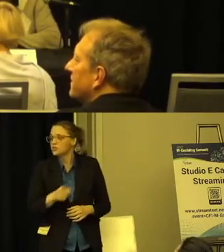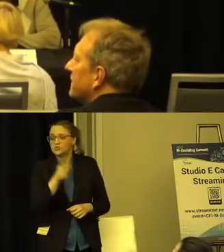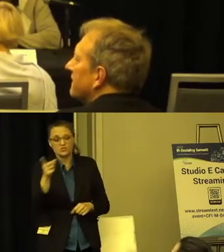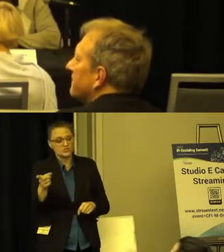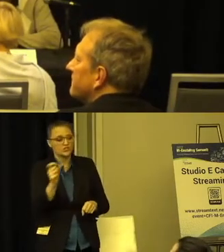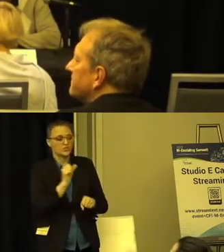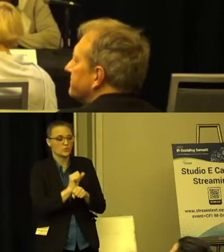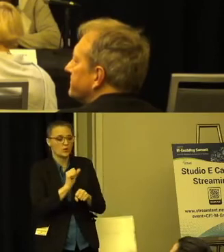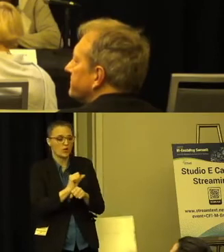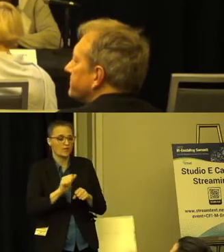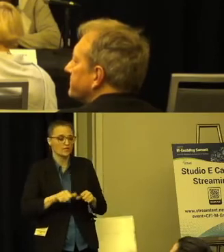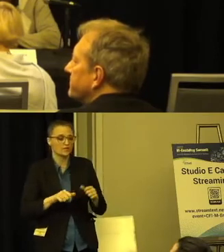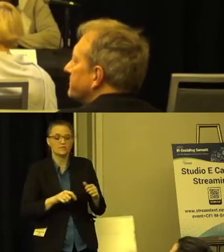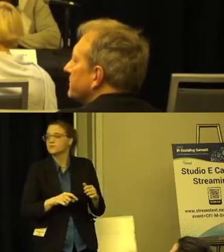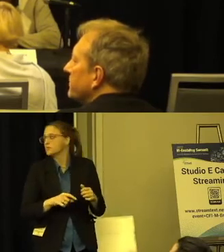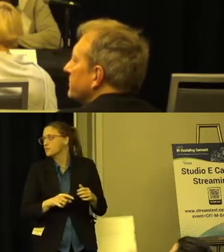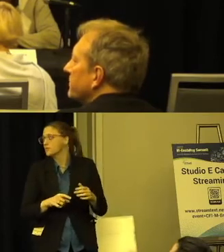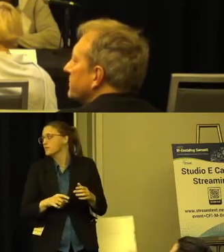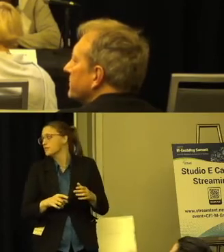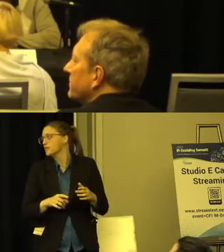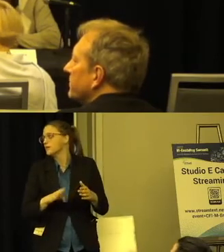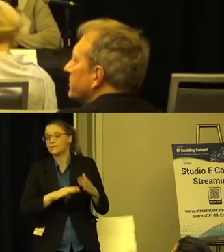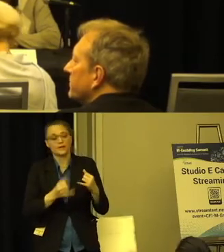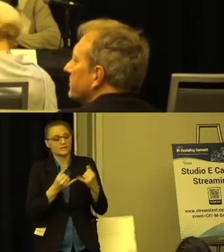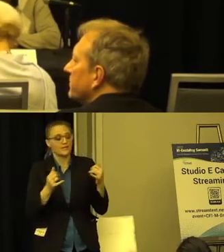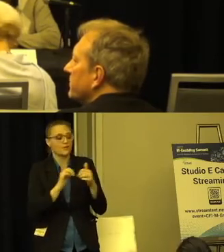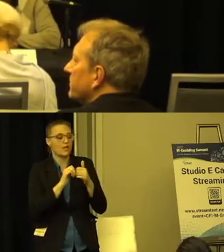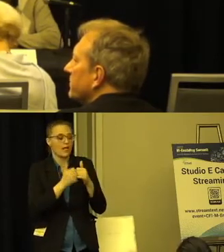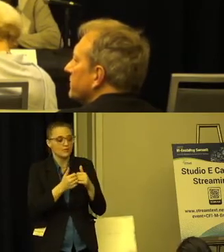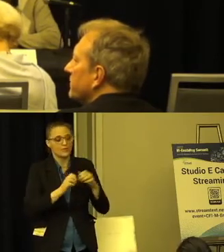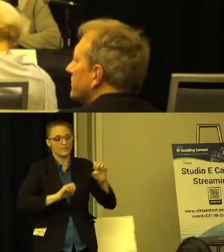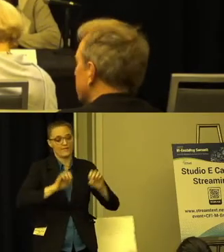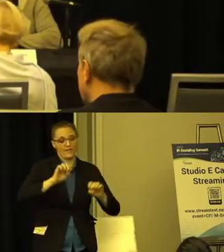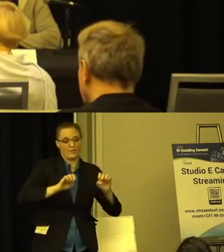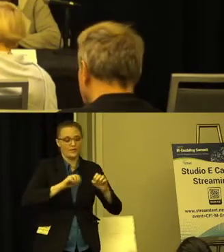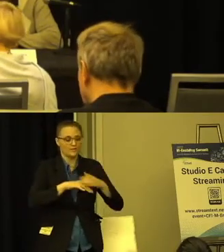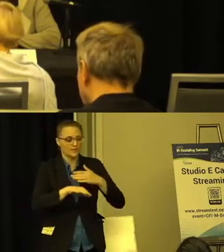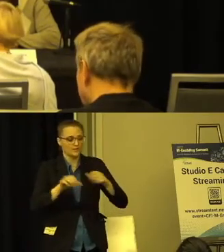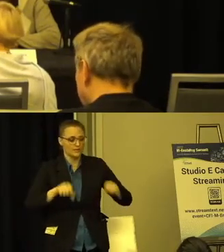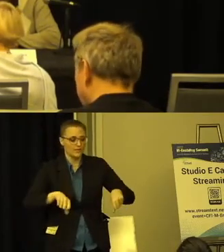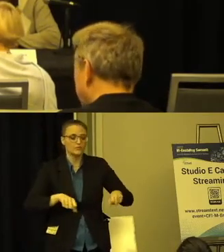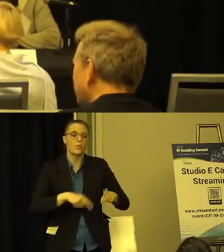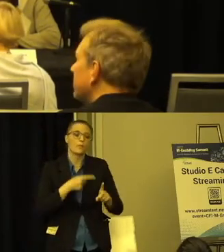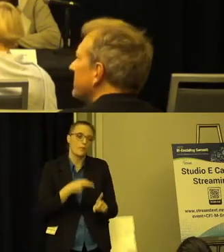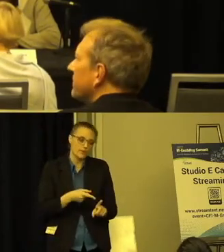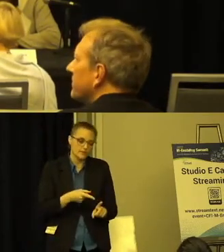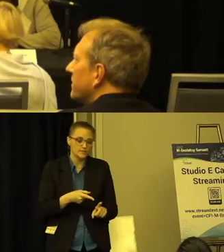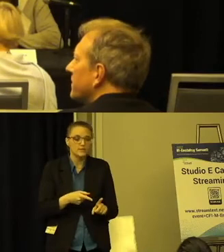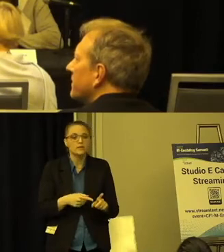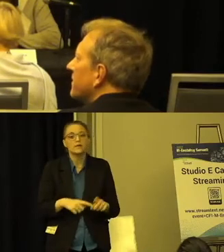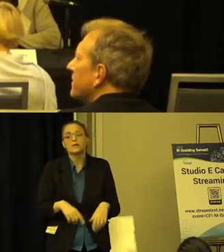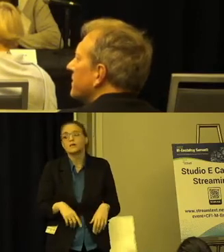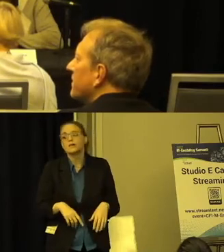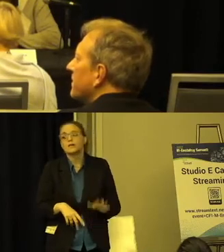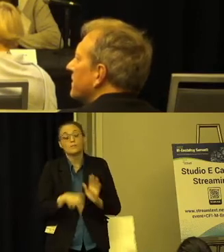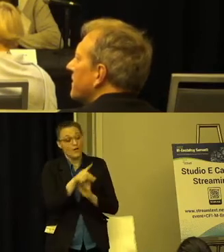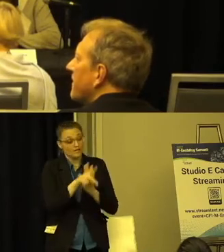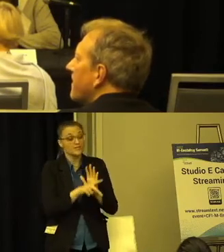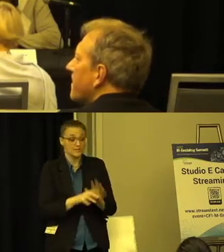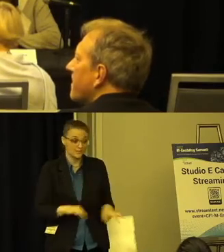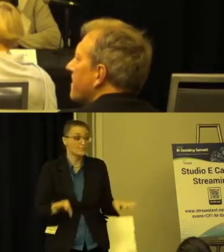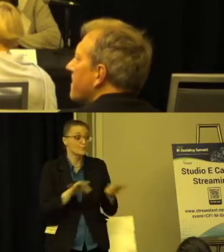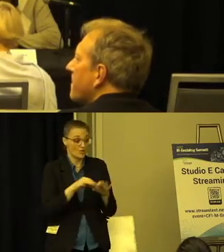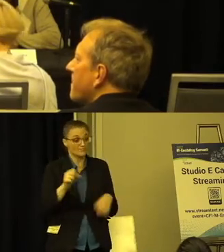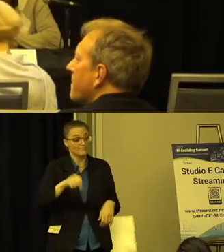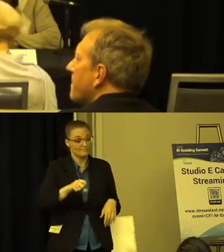gives everyone a baseline for how to evaluate the accessibility. So the point is, while policy is important, it's